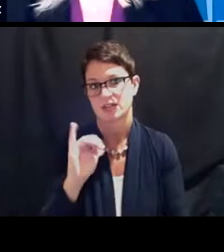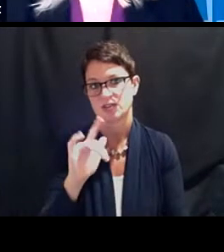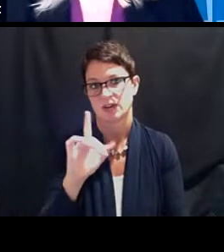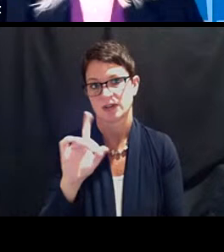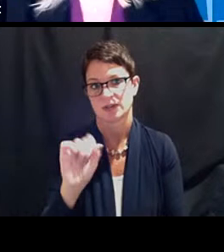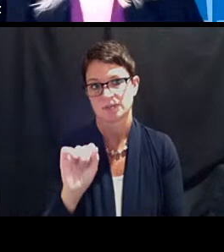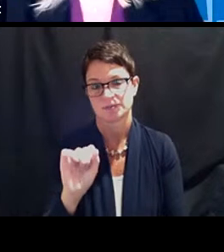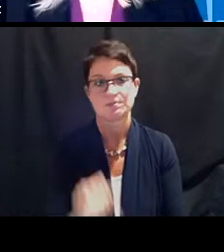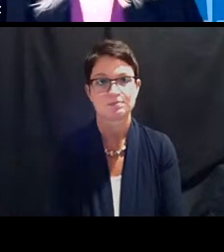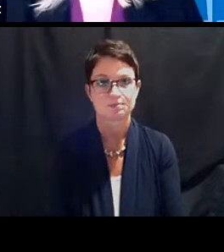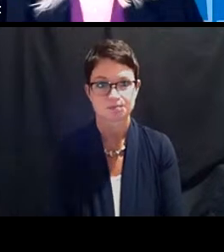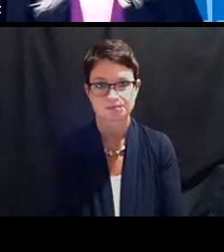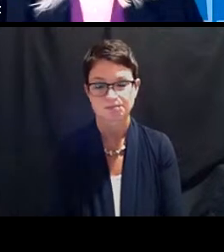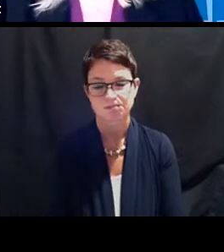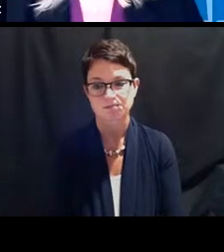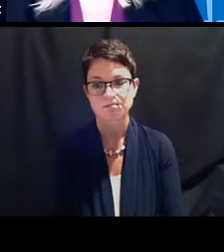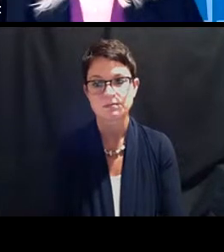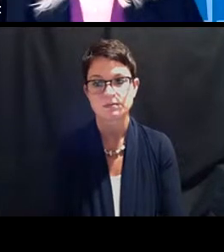CHILDS.